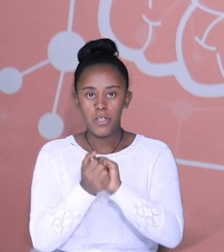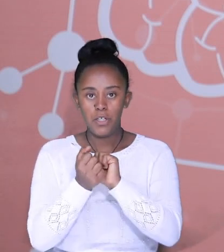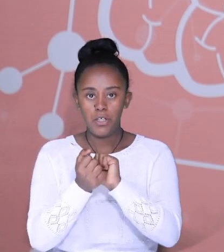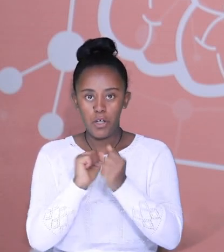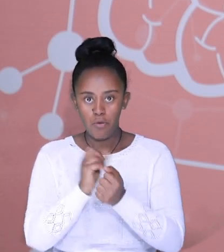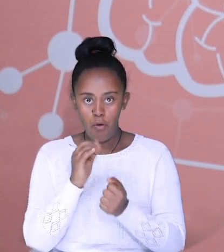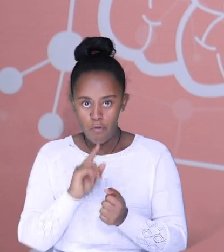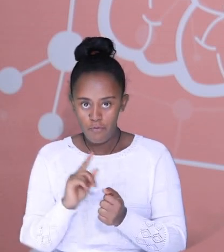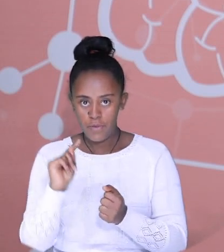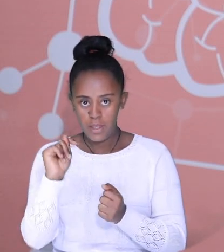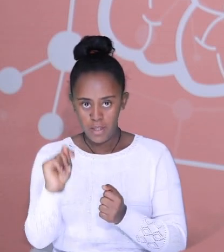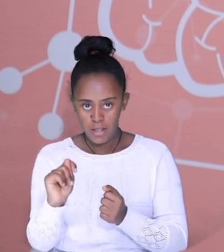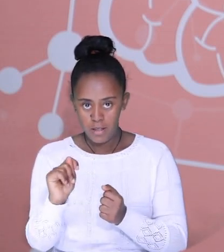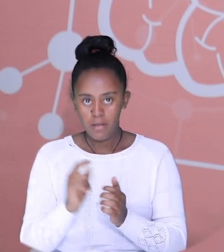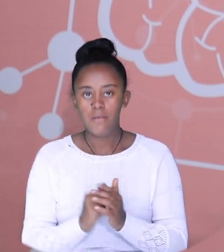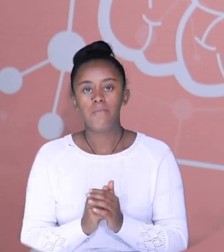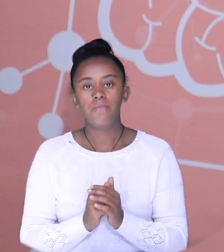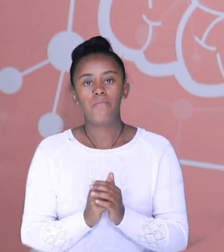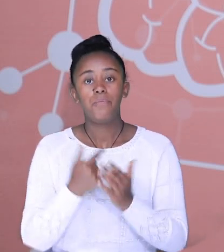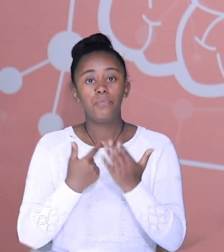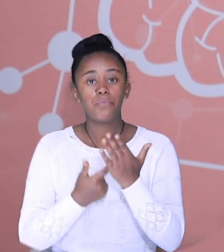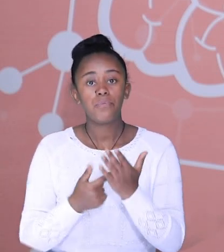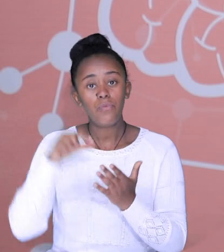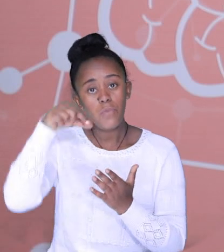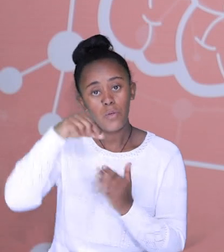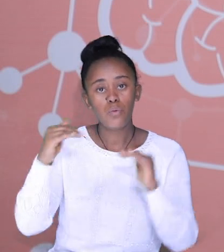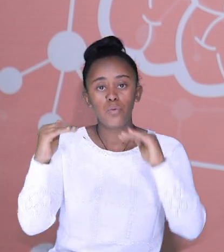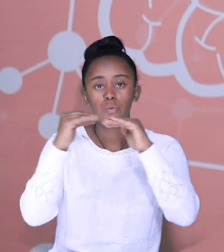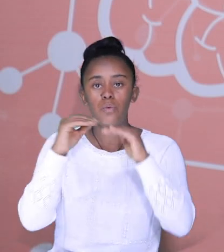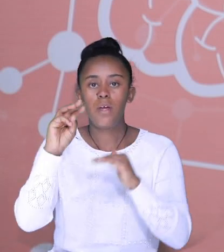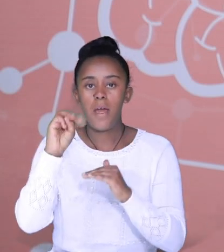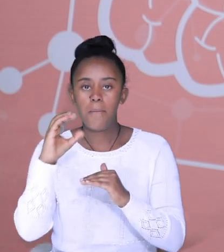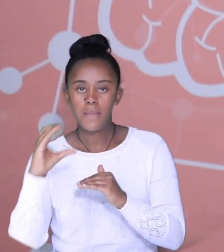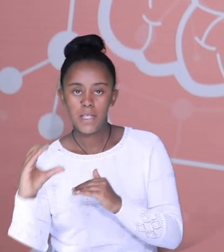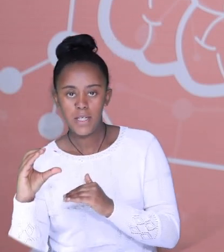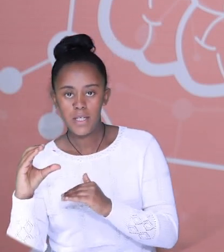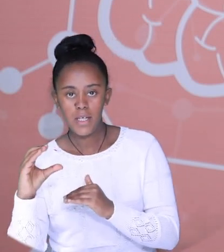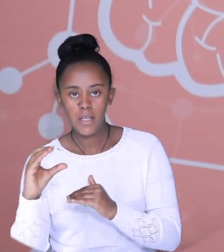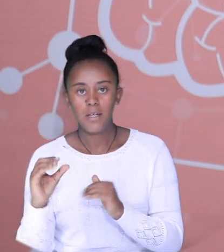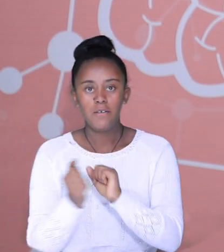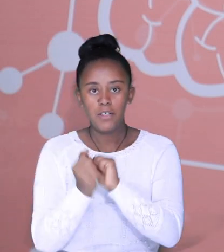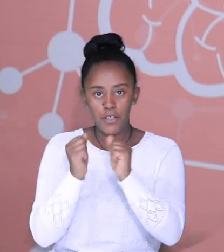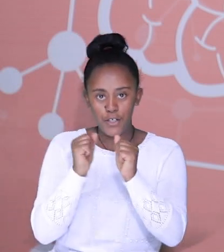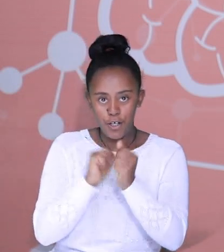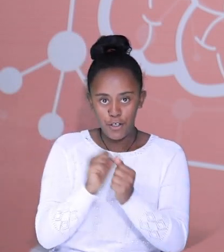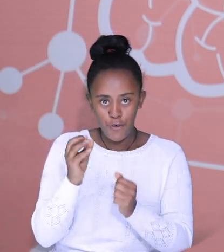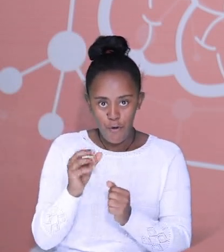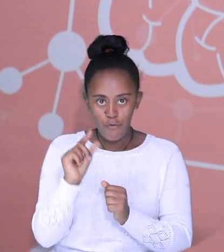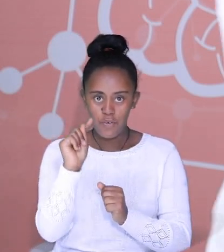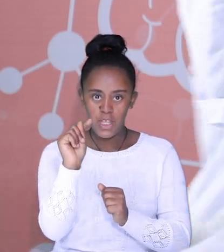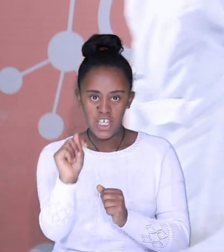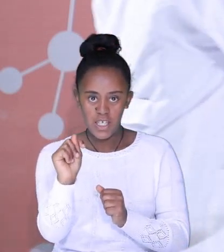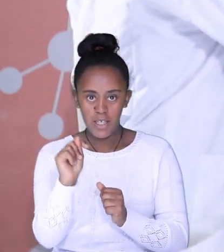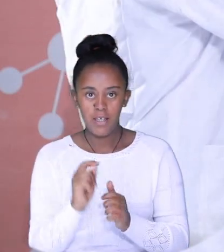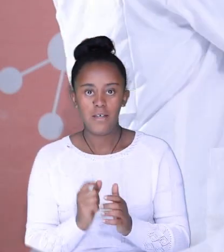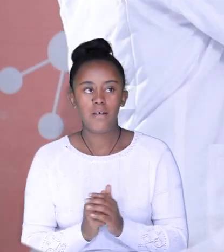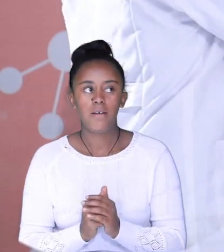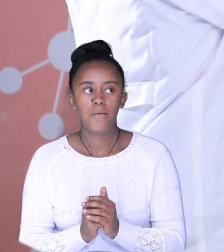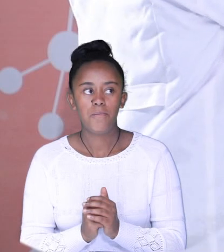of T. We can say this. Q is equal to MC change of T.